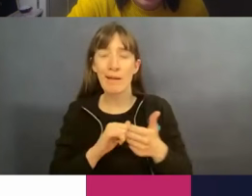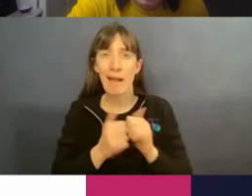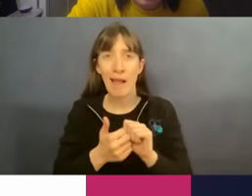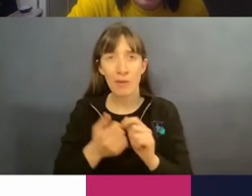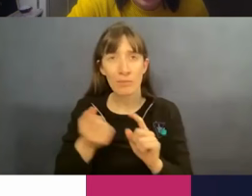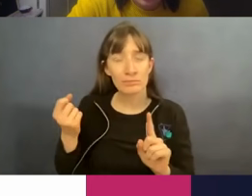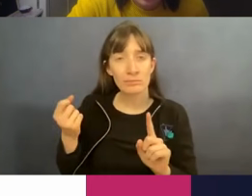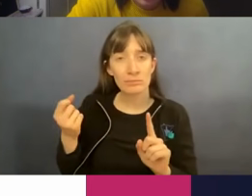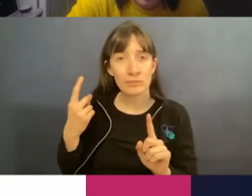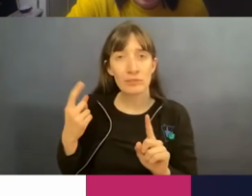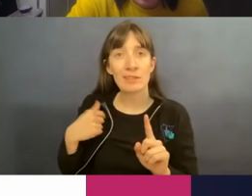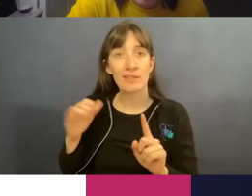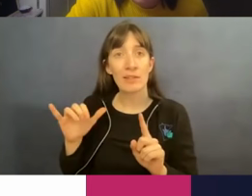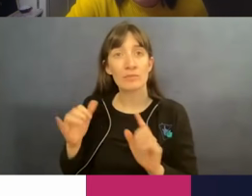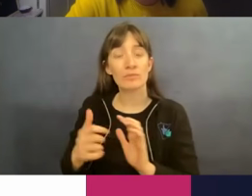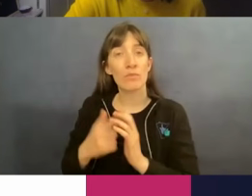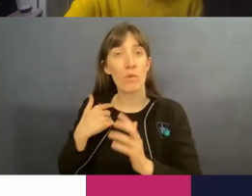child's disclosure.